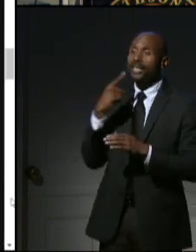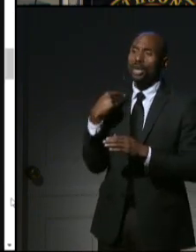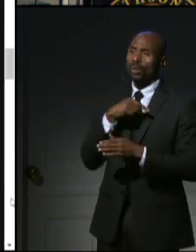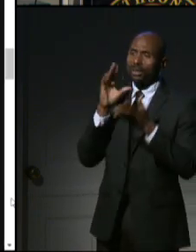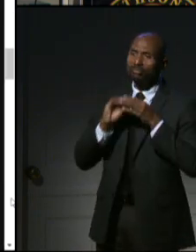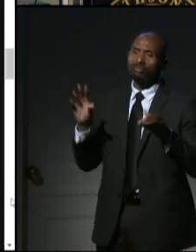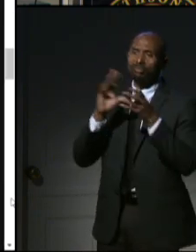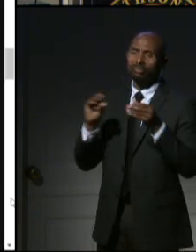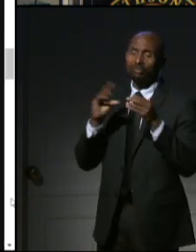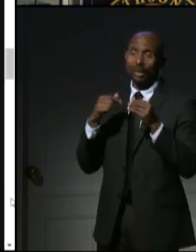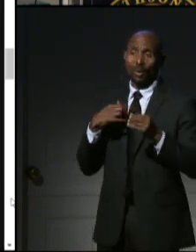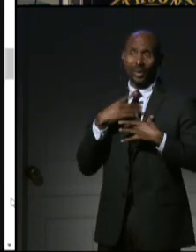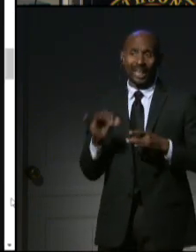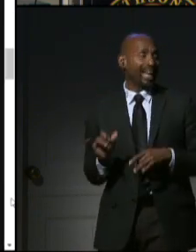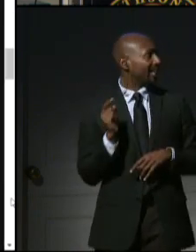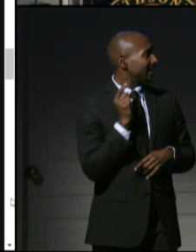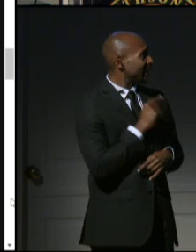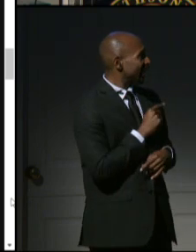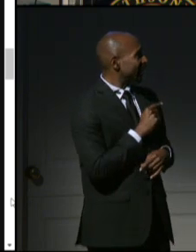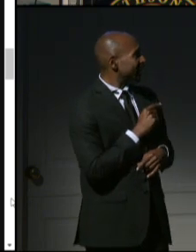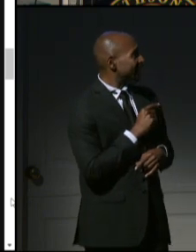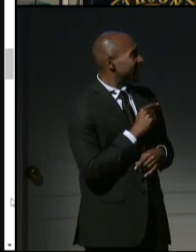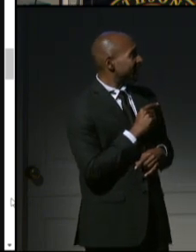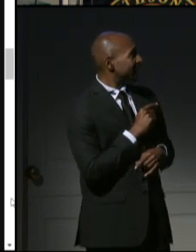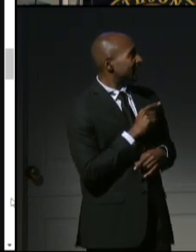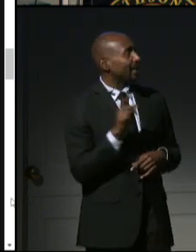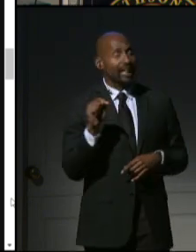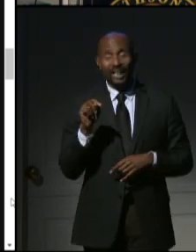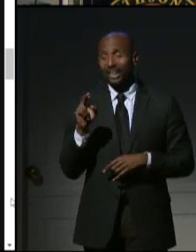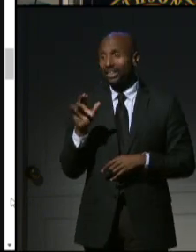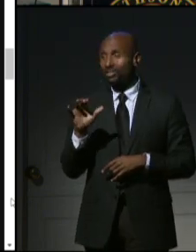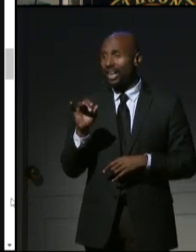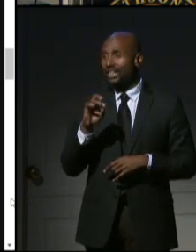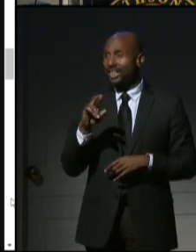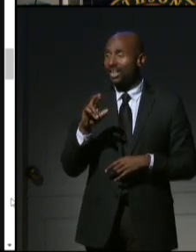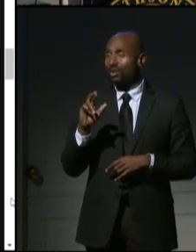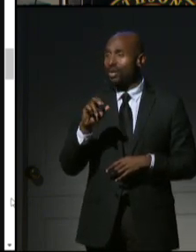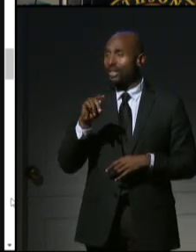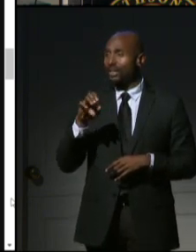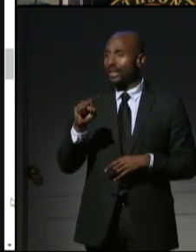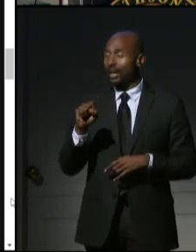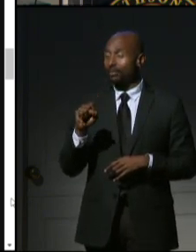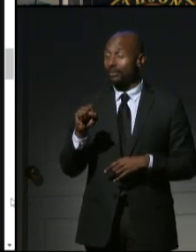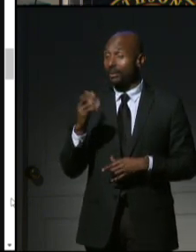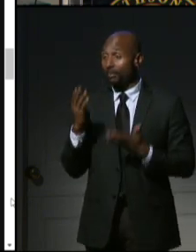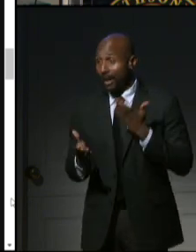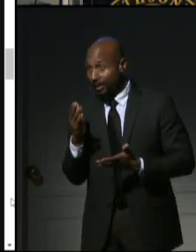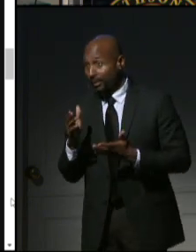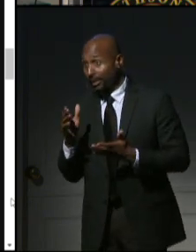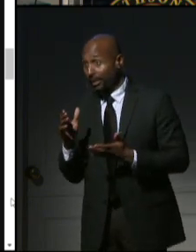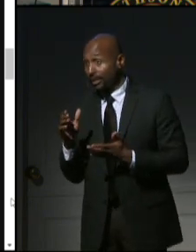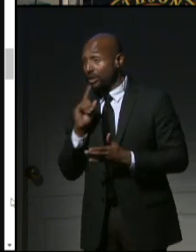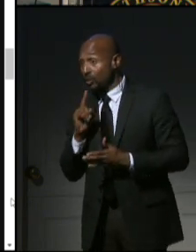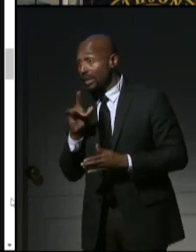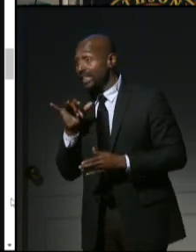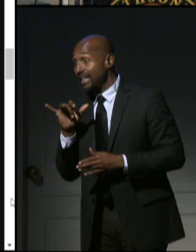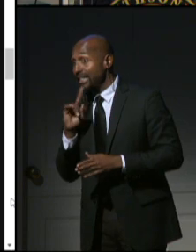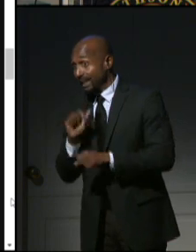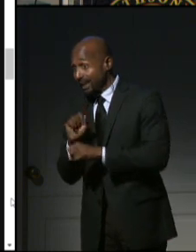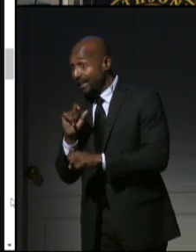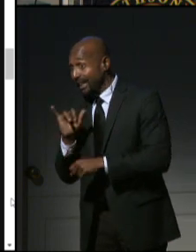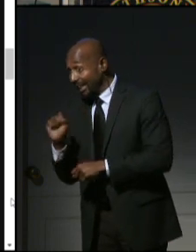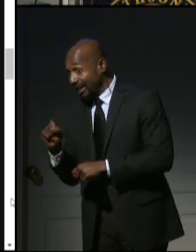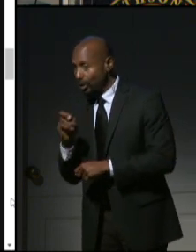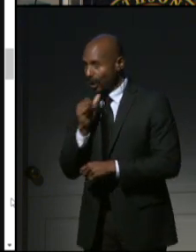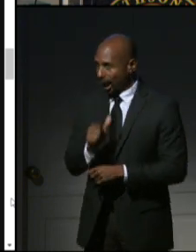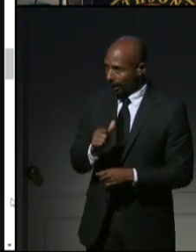is actually maybe or may not be a triceratops. And so we made a little story about that. One of the great